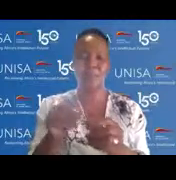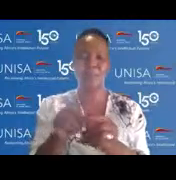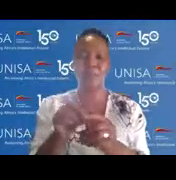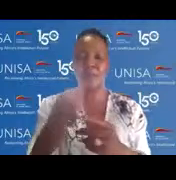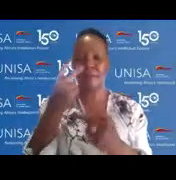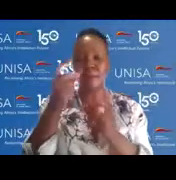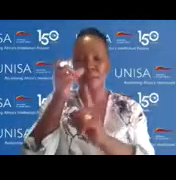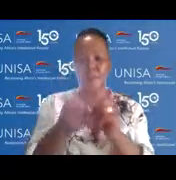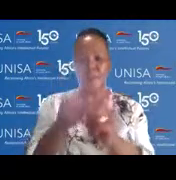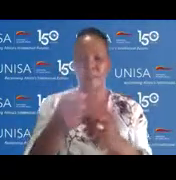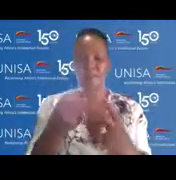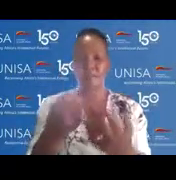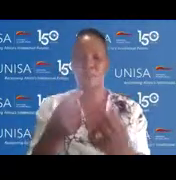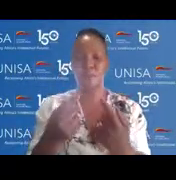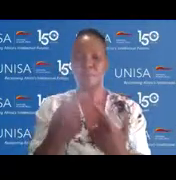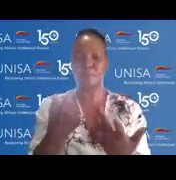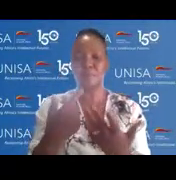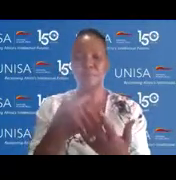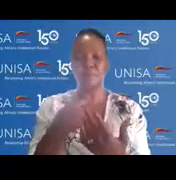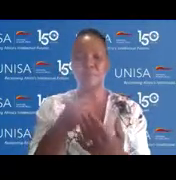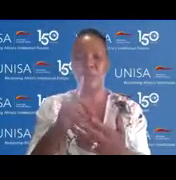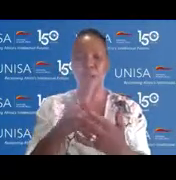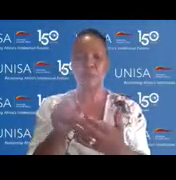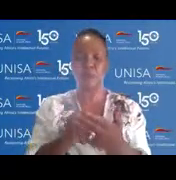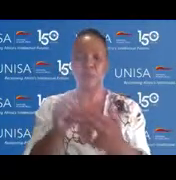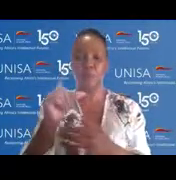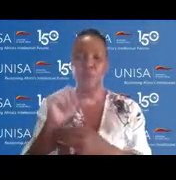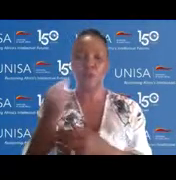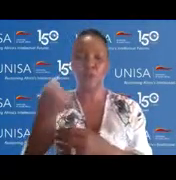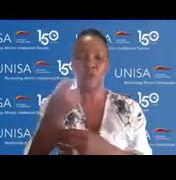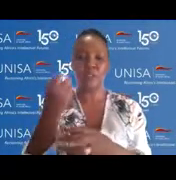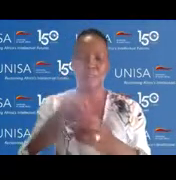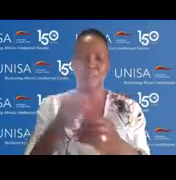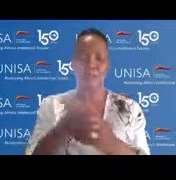point. I'd rather just log in with my student details.